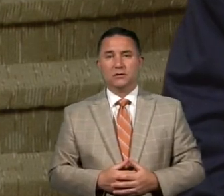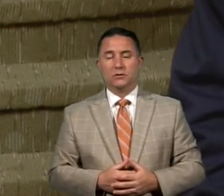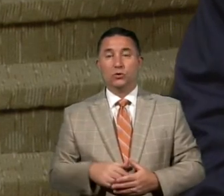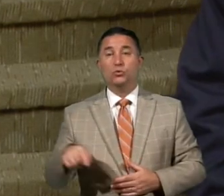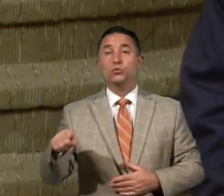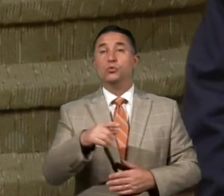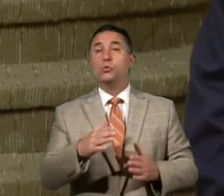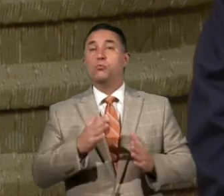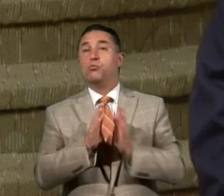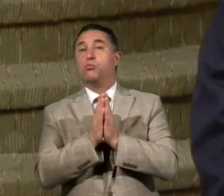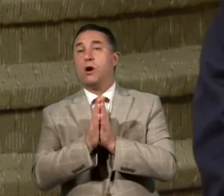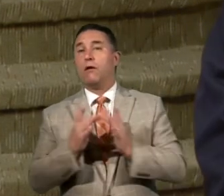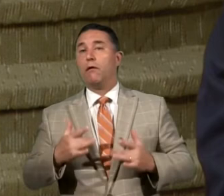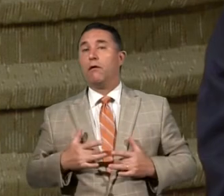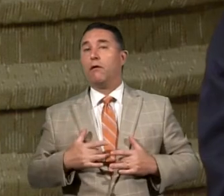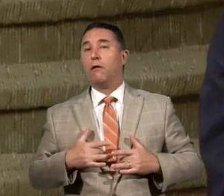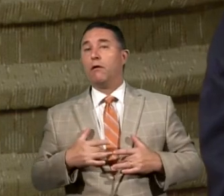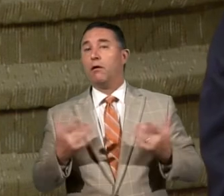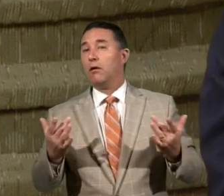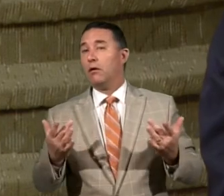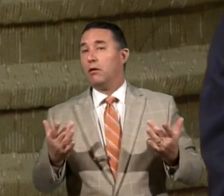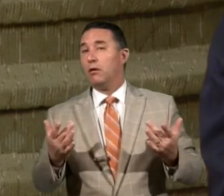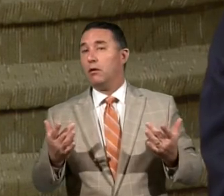How's your prayer life?